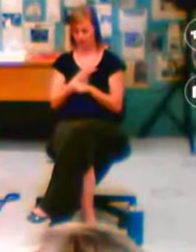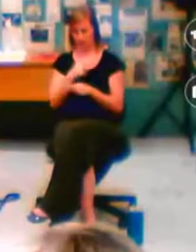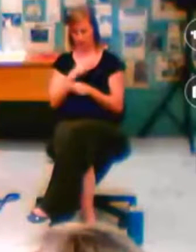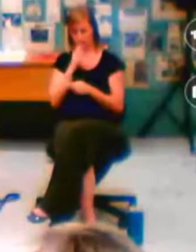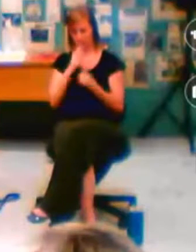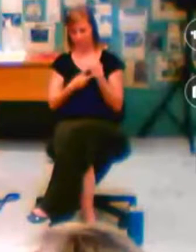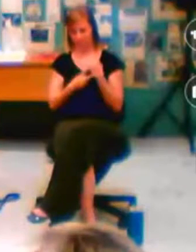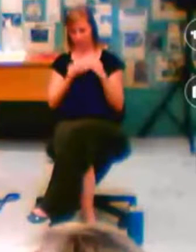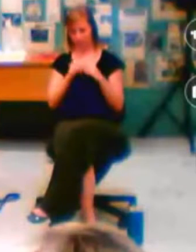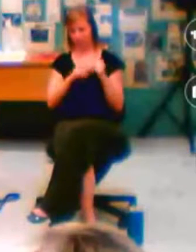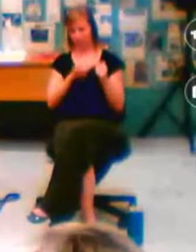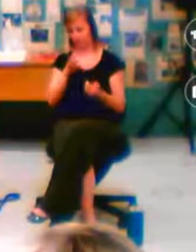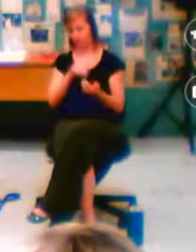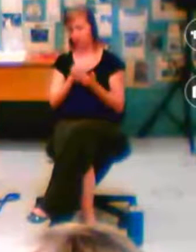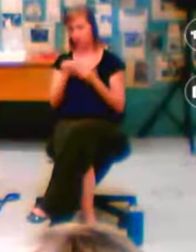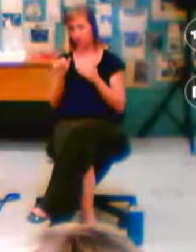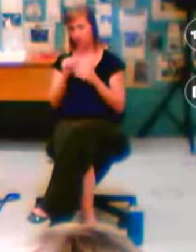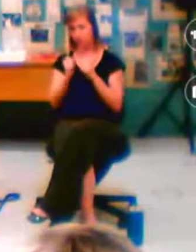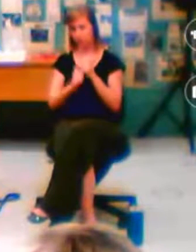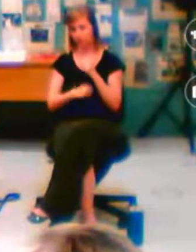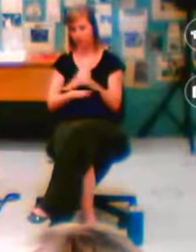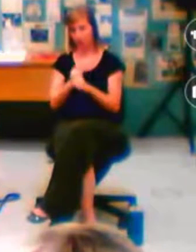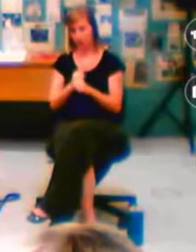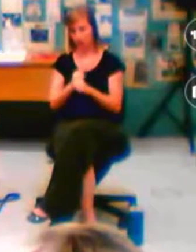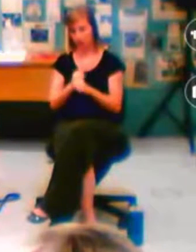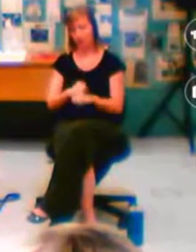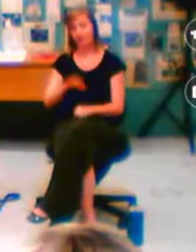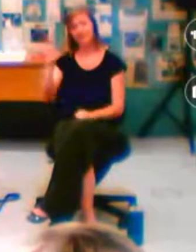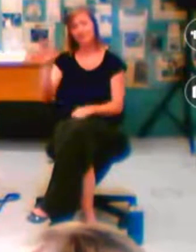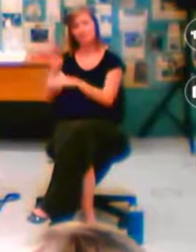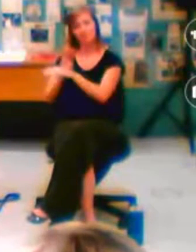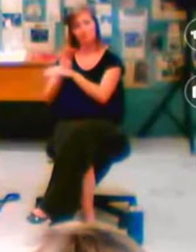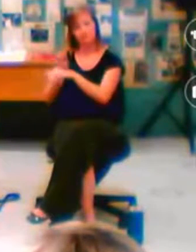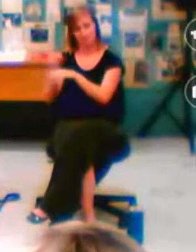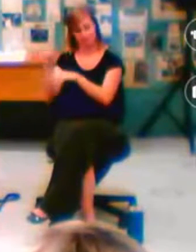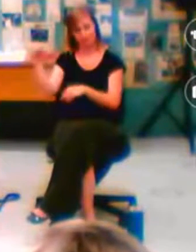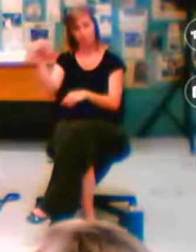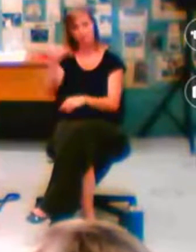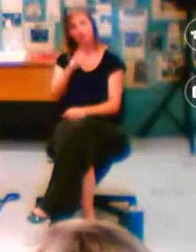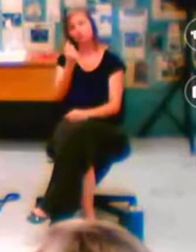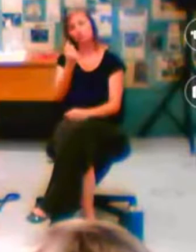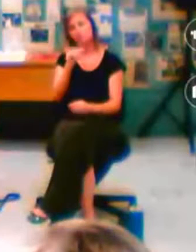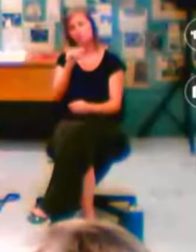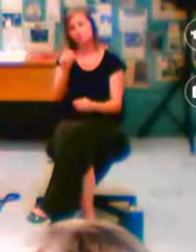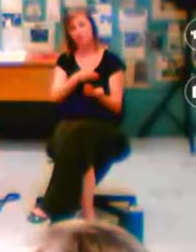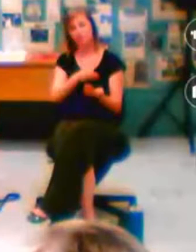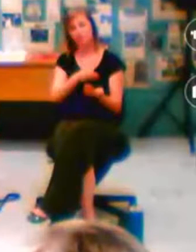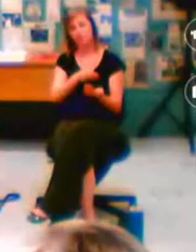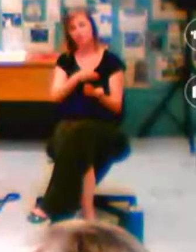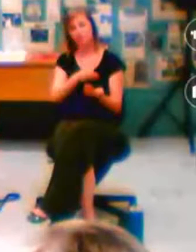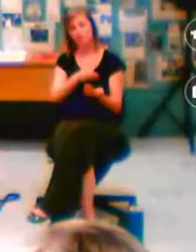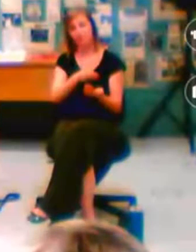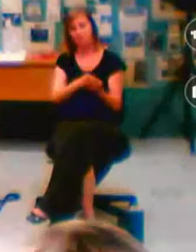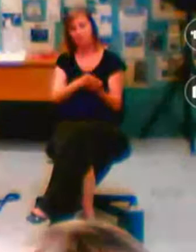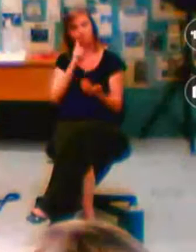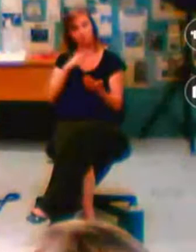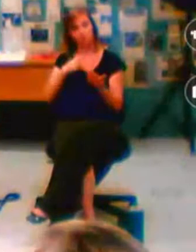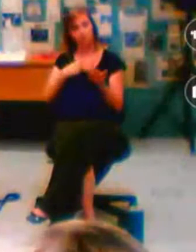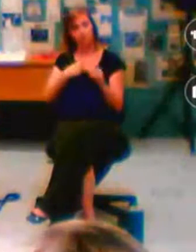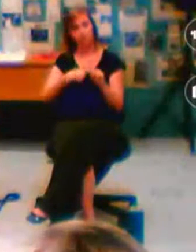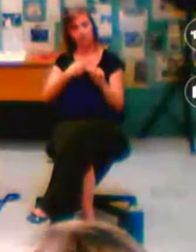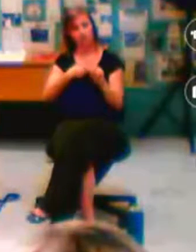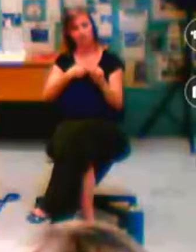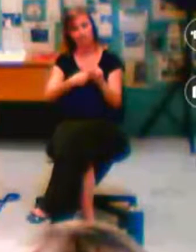pays 90%, we pay 10%. We have a $500 deductible each. And when I did the math, we saved